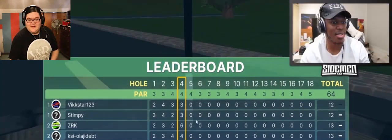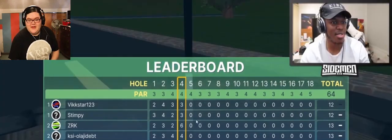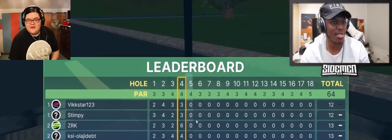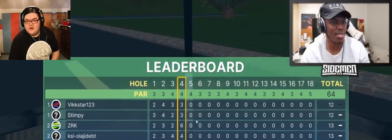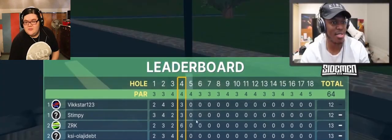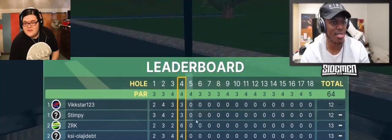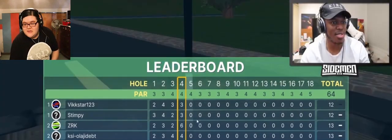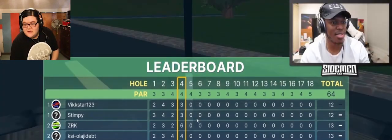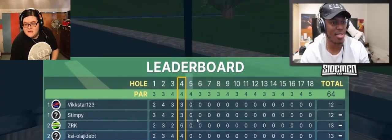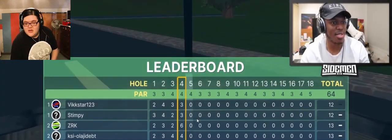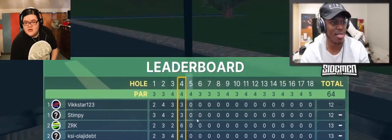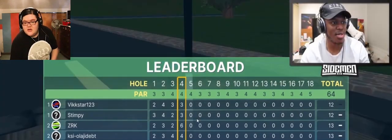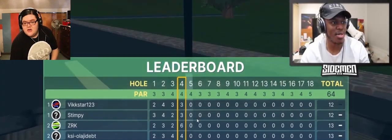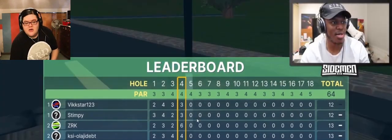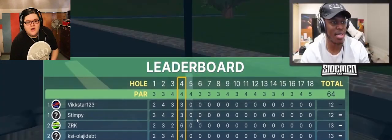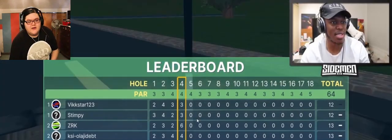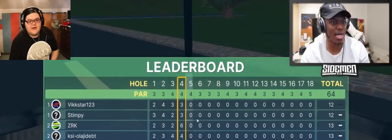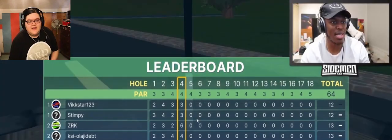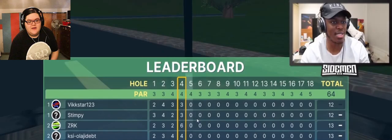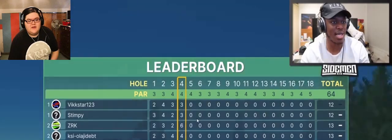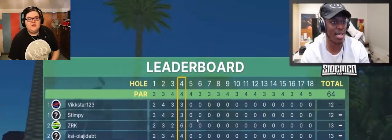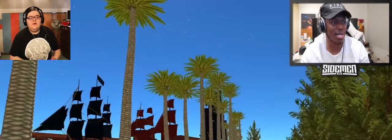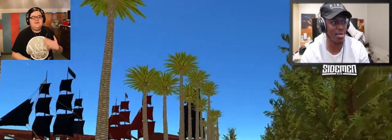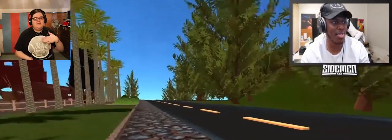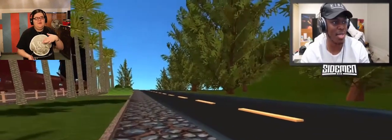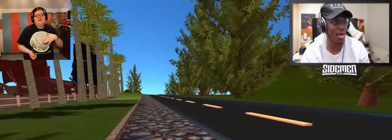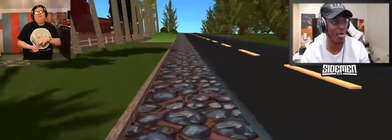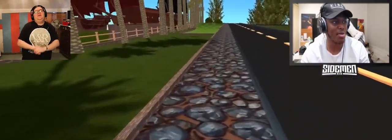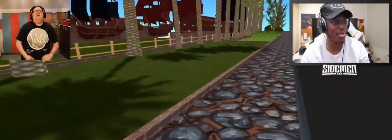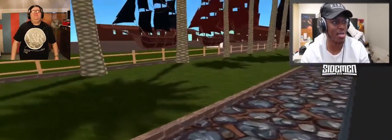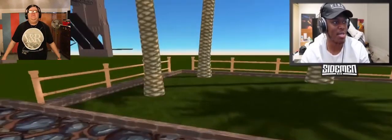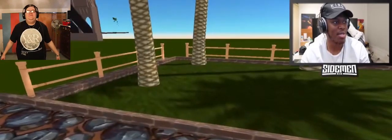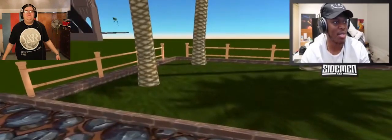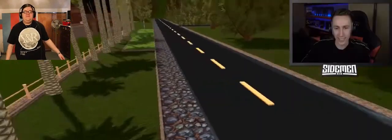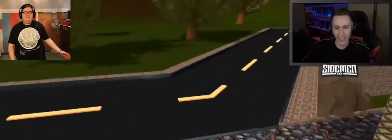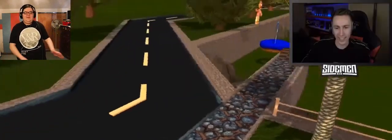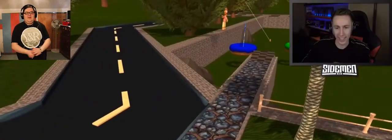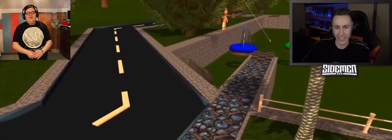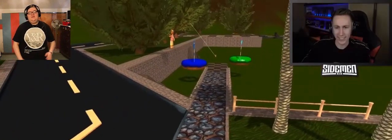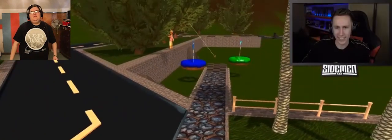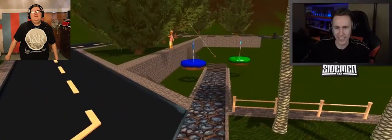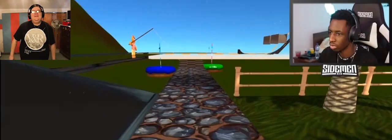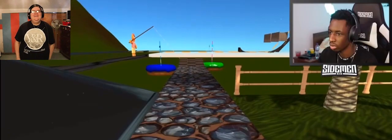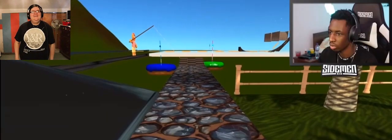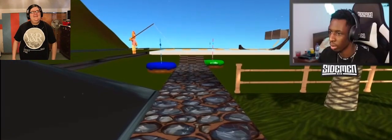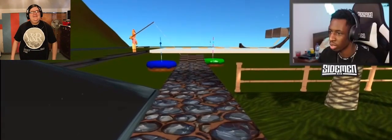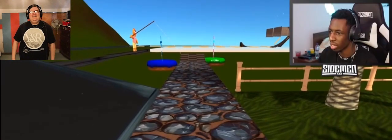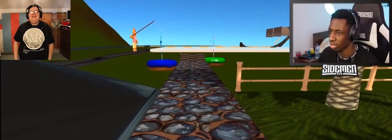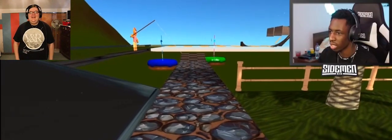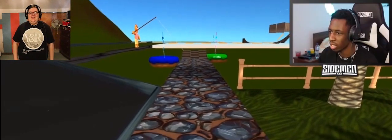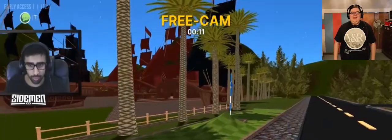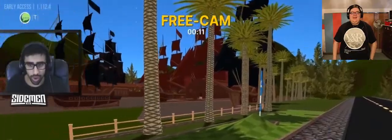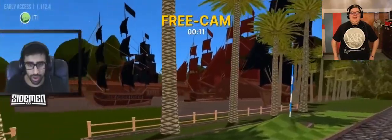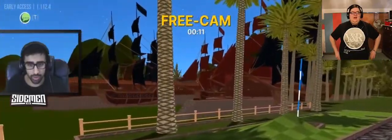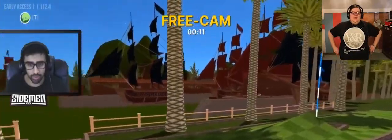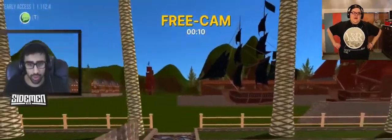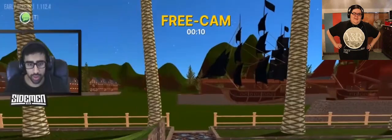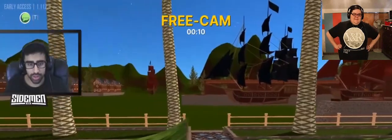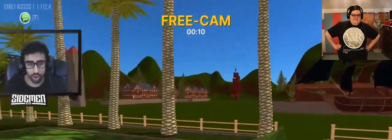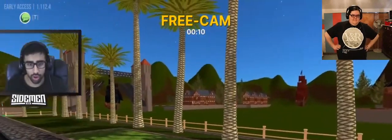the top. Okay, Toby's... Shout out. Okay. It's kind of close. Toby's at the bottom. Okay. Kind of close. Wait, what's going on here?